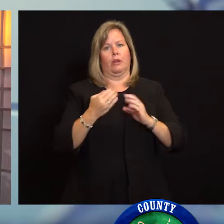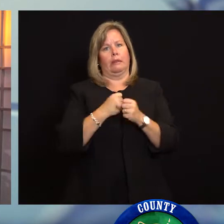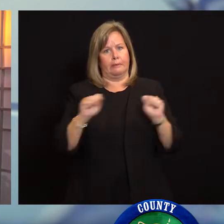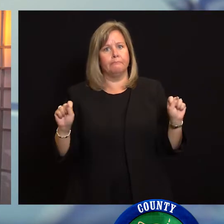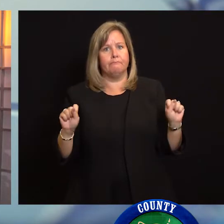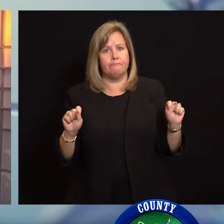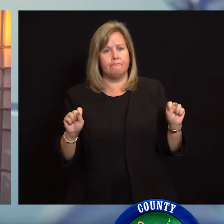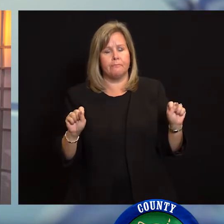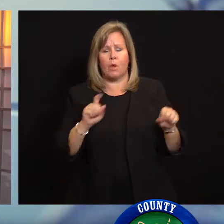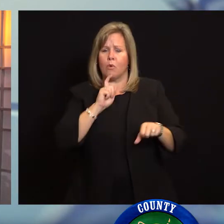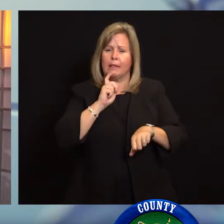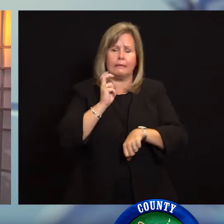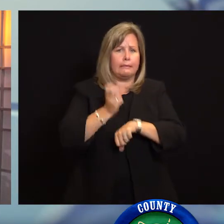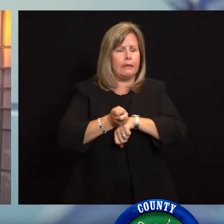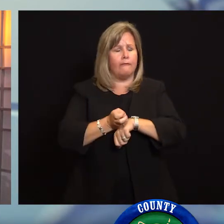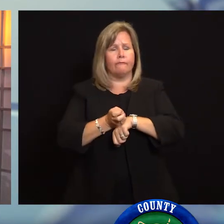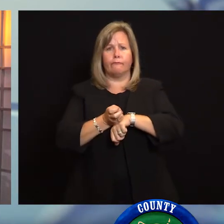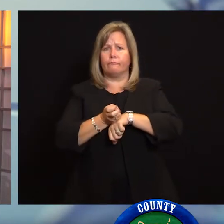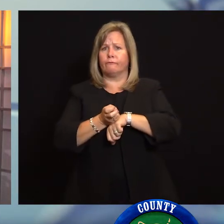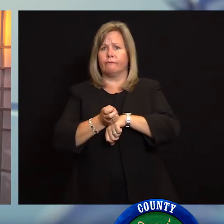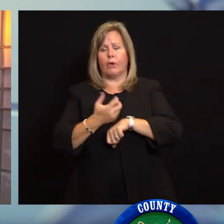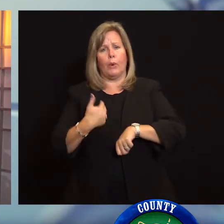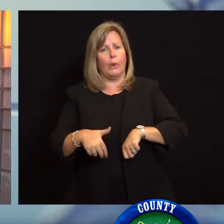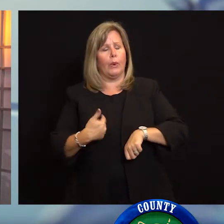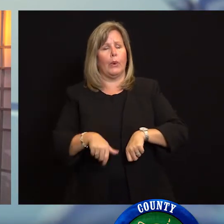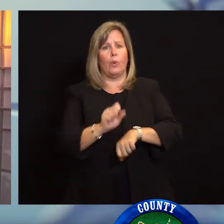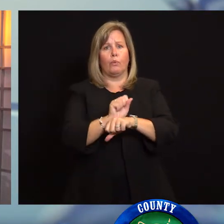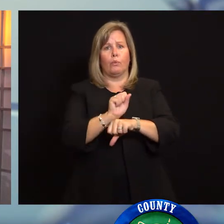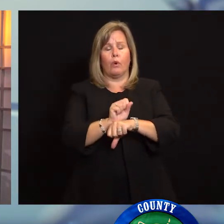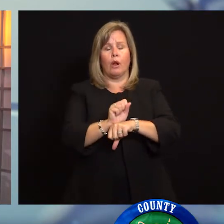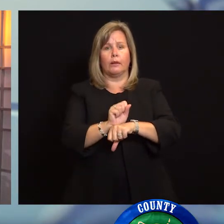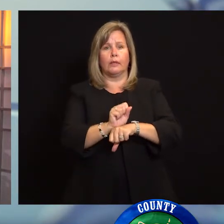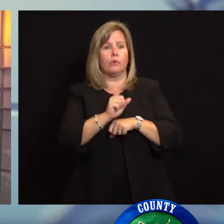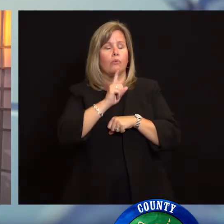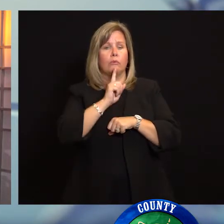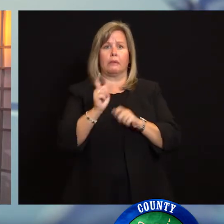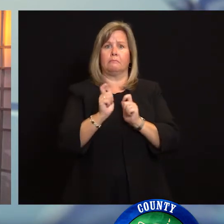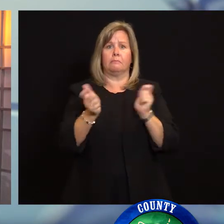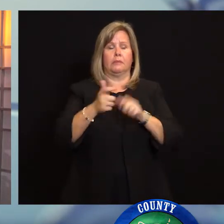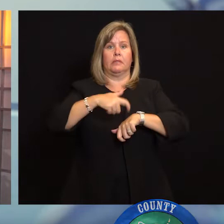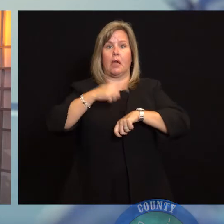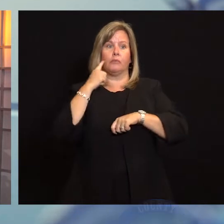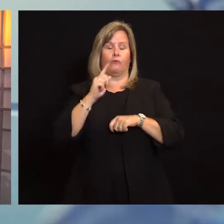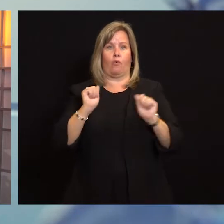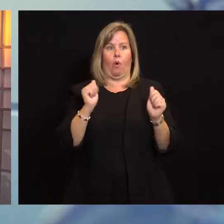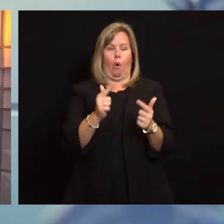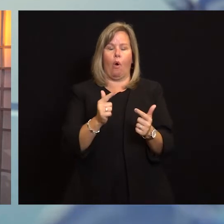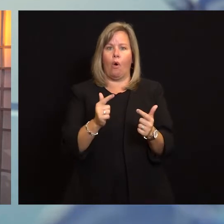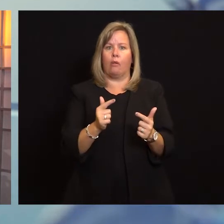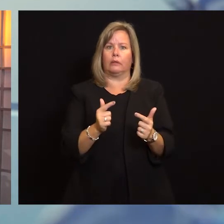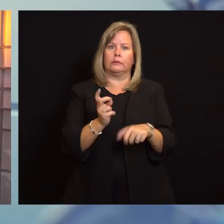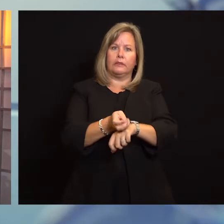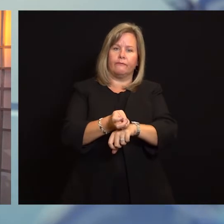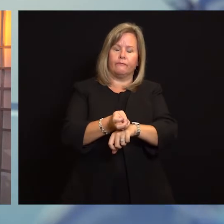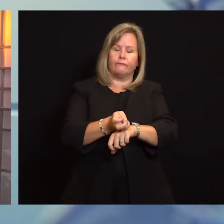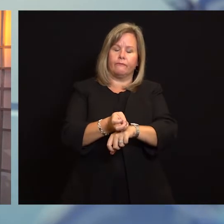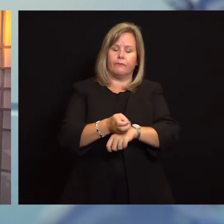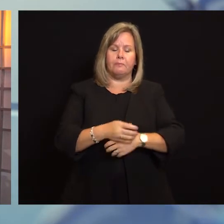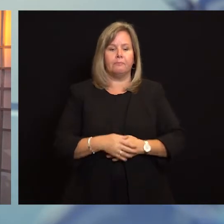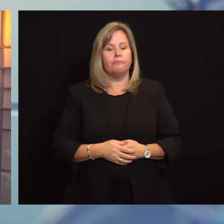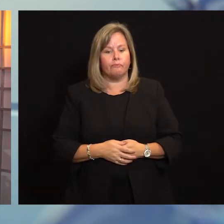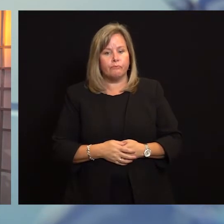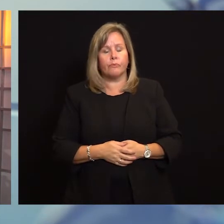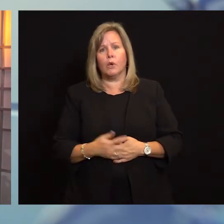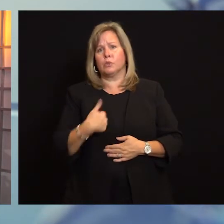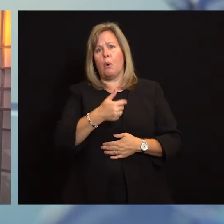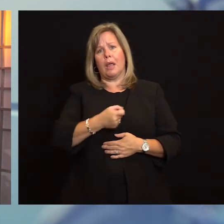work. It really is. These are unprecedented times for all of us, and trying to do this difficult thing, which we know is